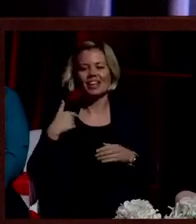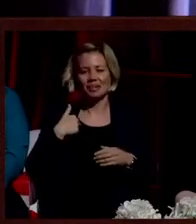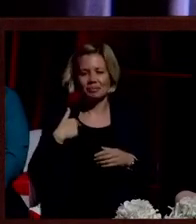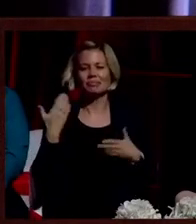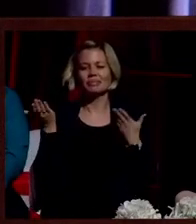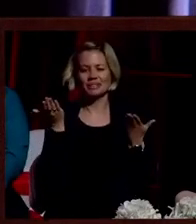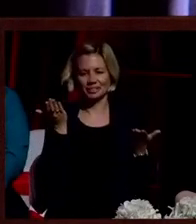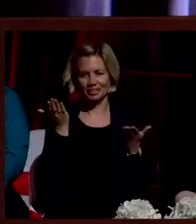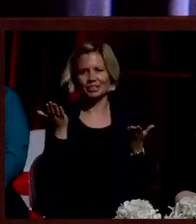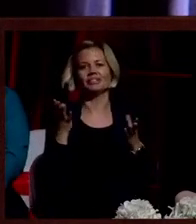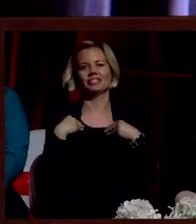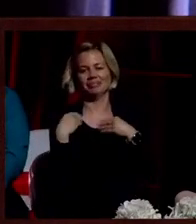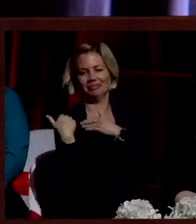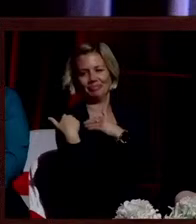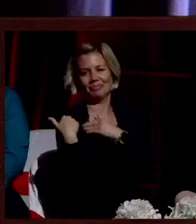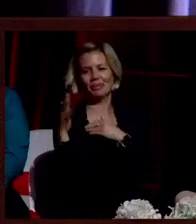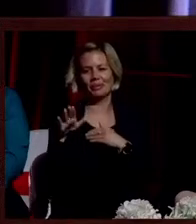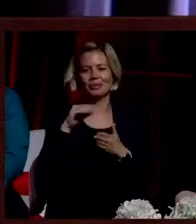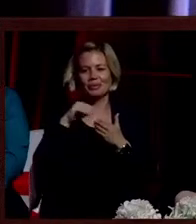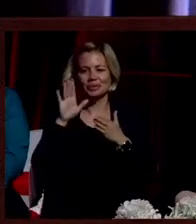It has been an honor.